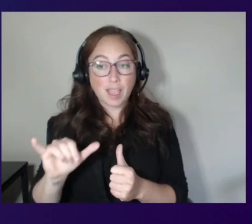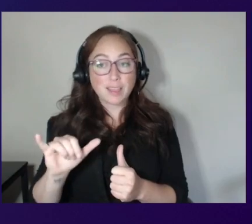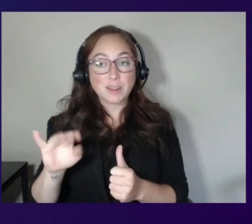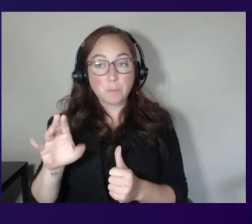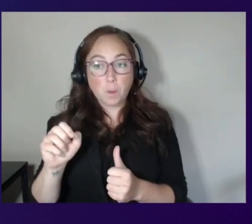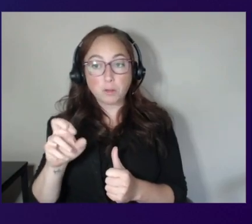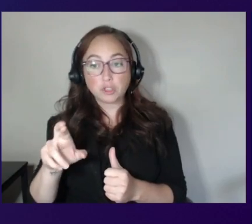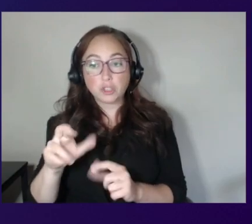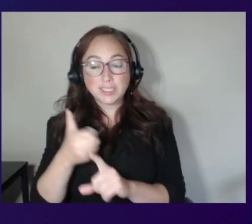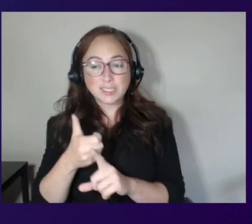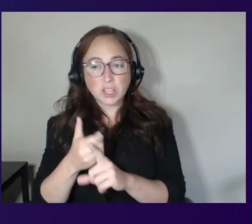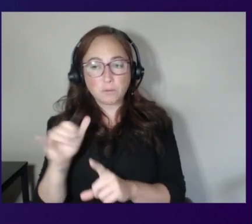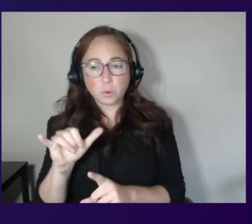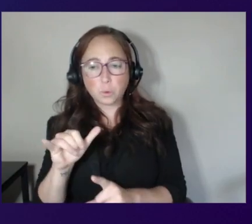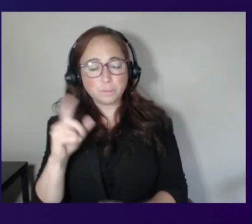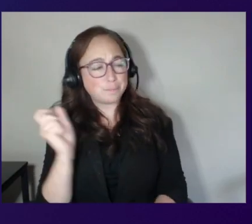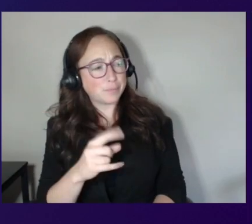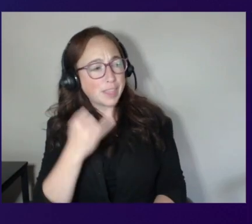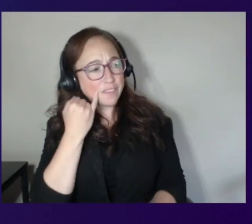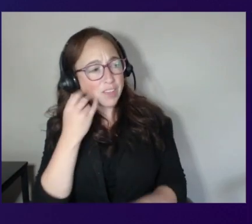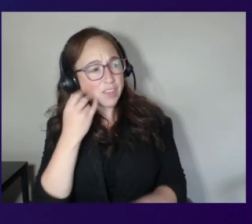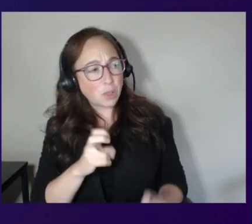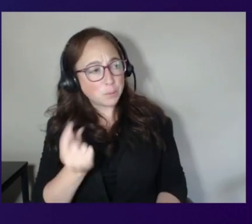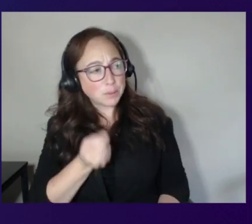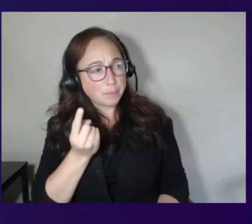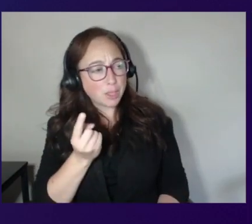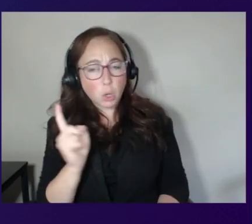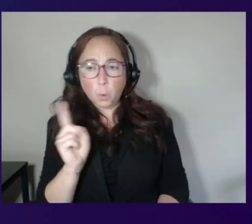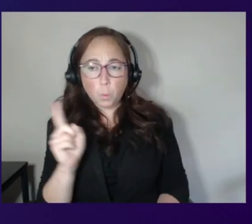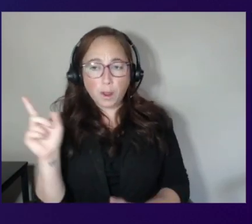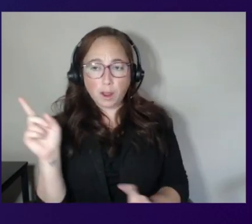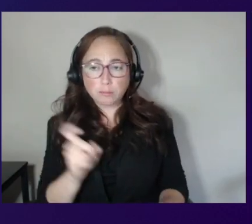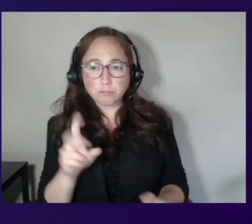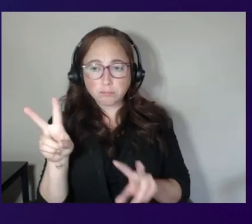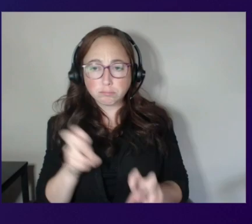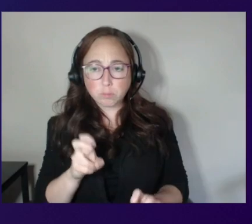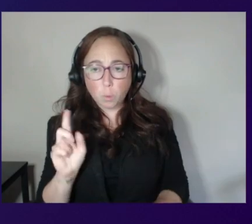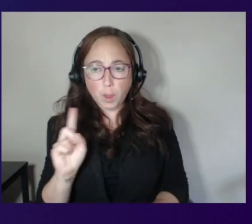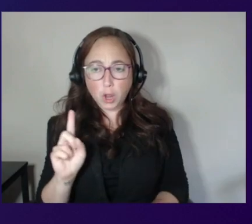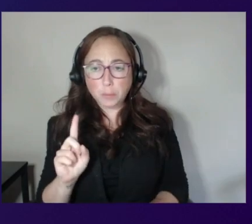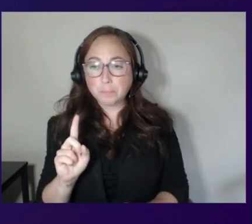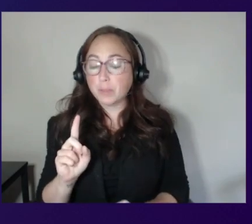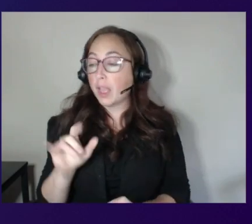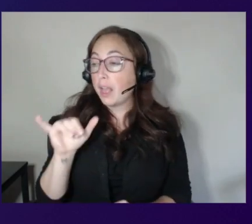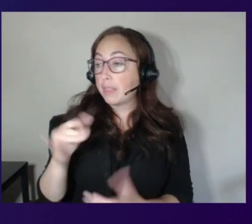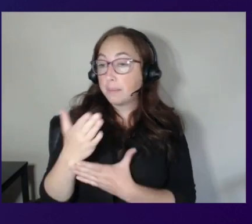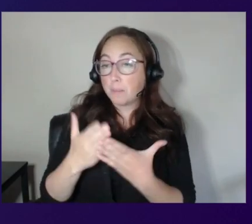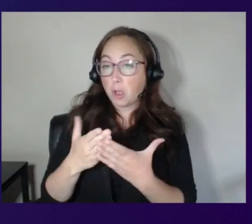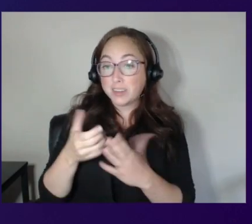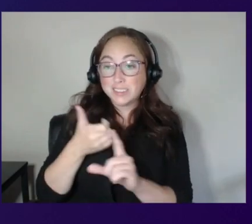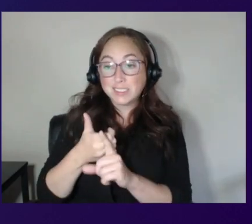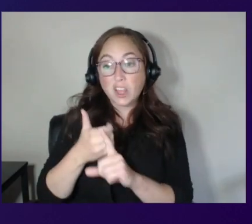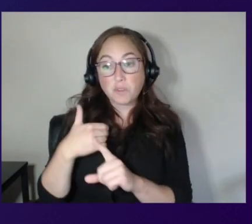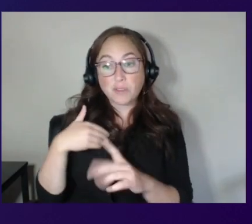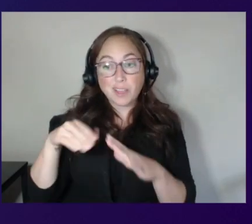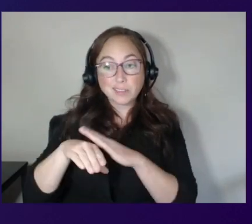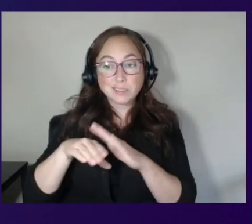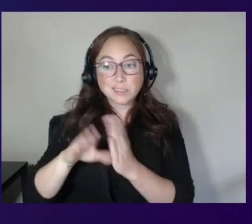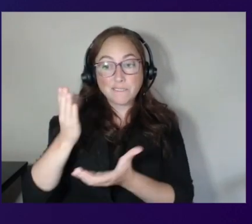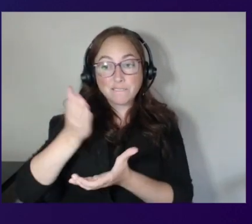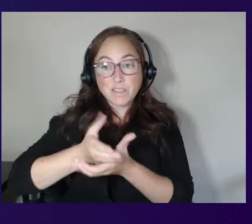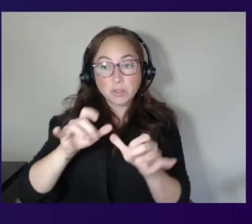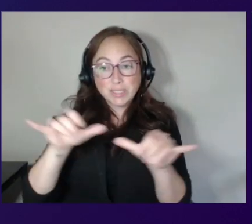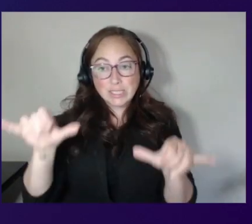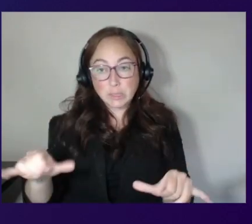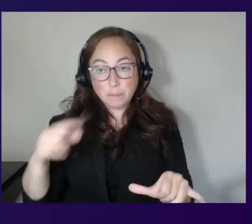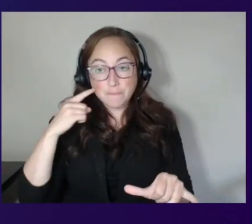wanted to download something? Where would that go? Yeah, so the session itself, you have access to the file system on the session